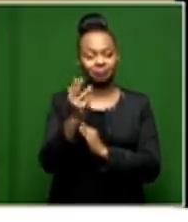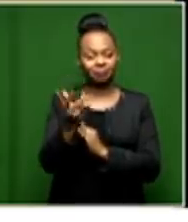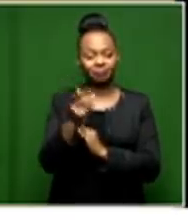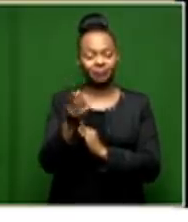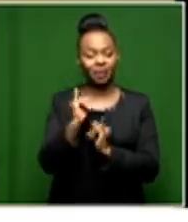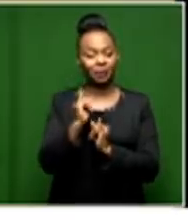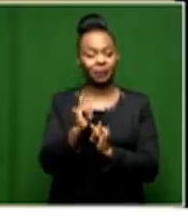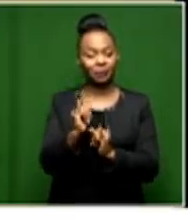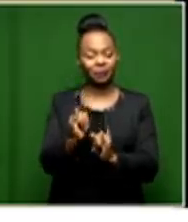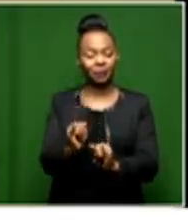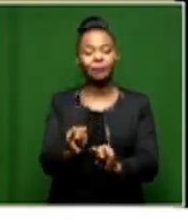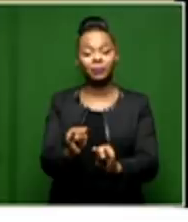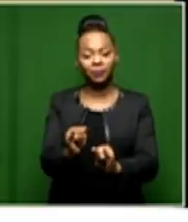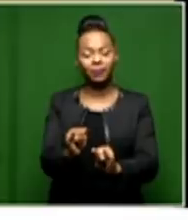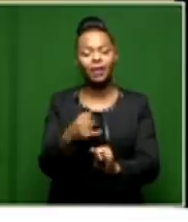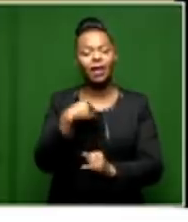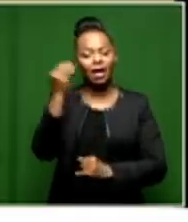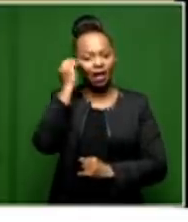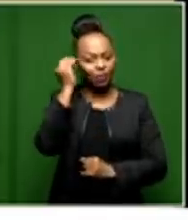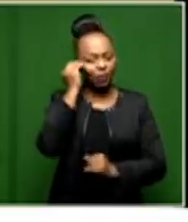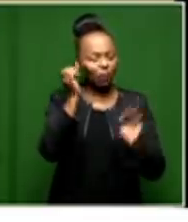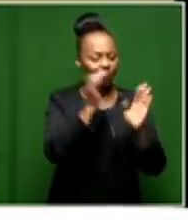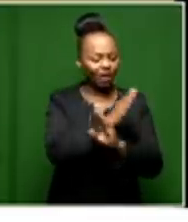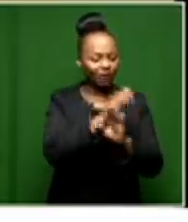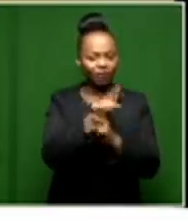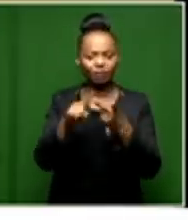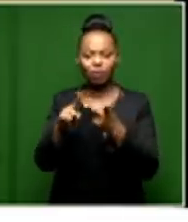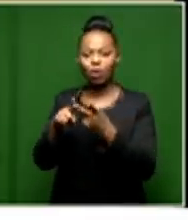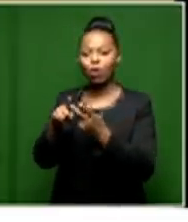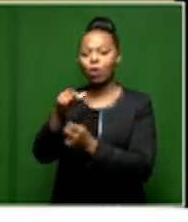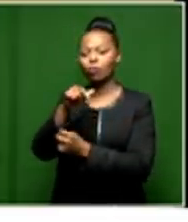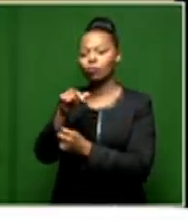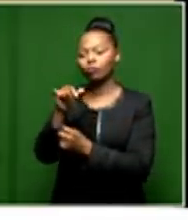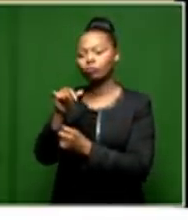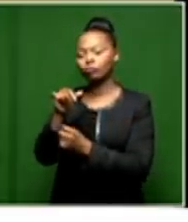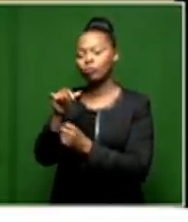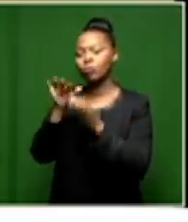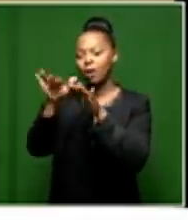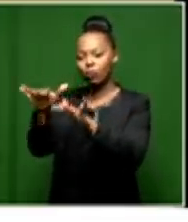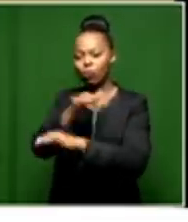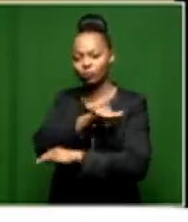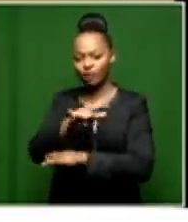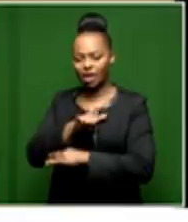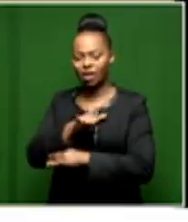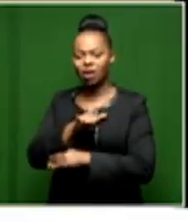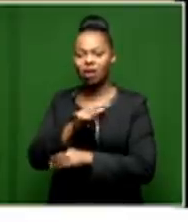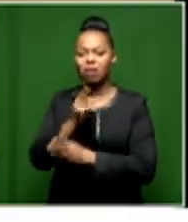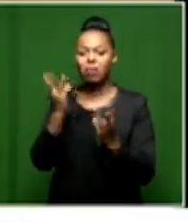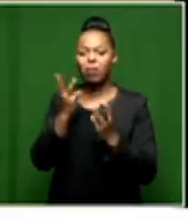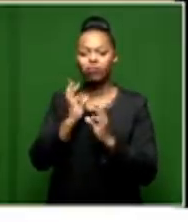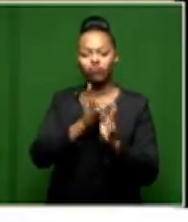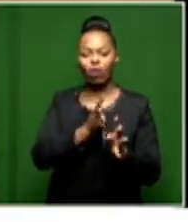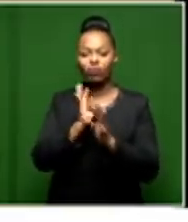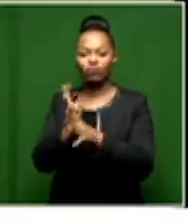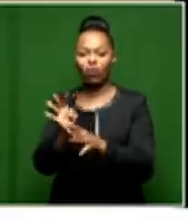overwhelming. I know both private and state hospitals are being filled. Some are full, and the